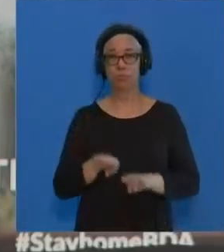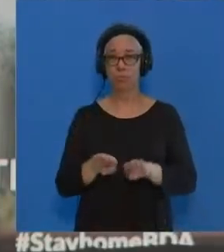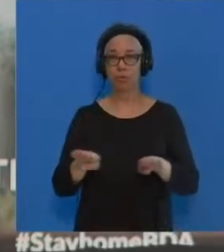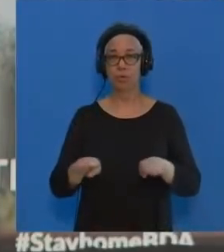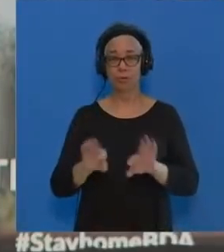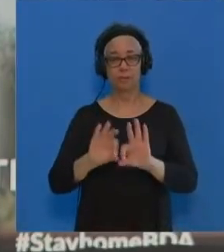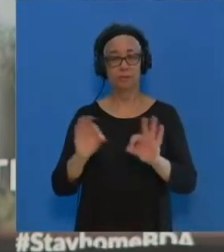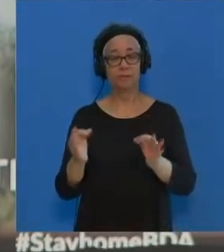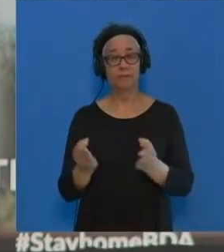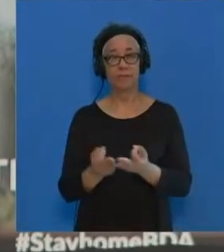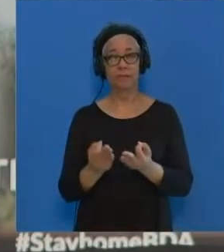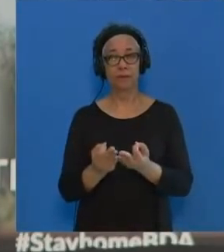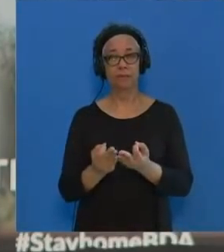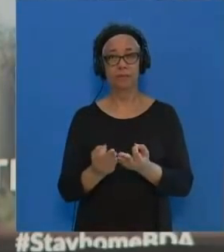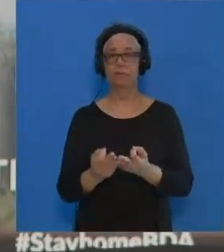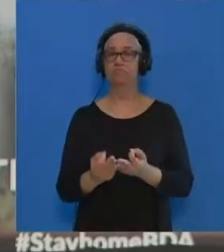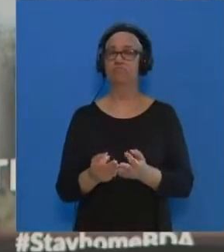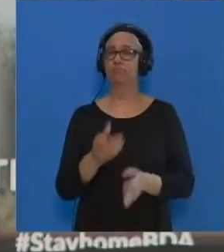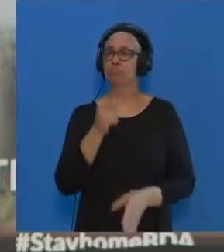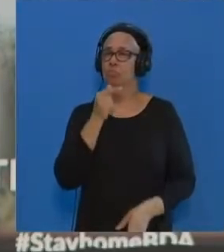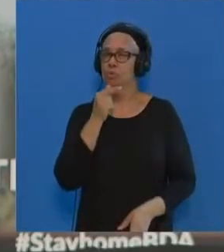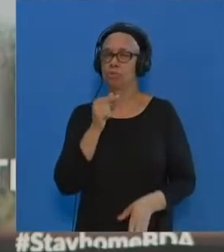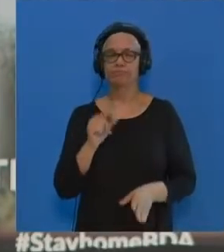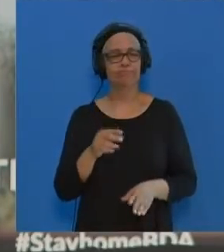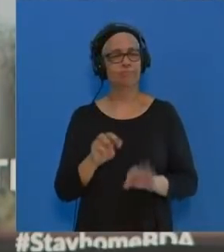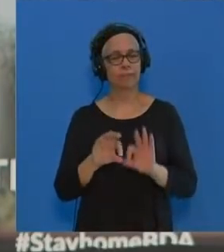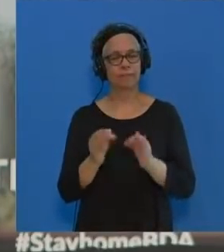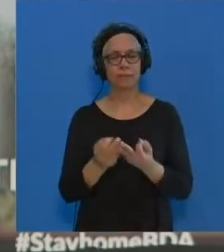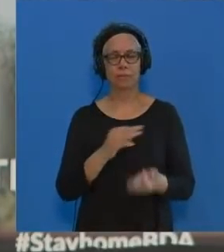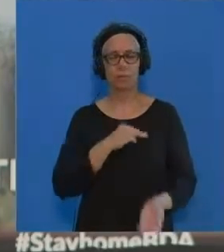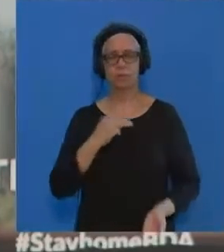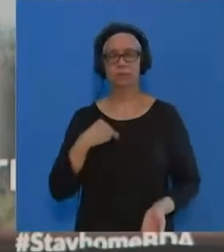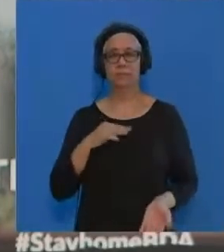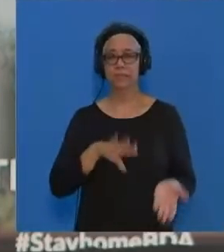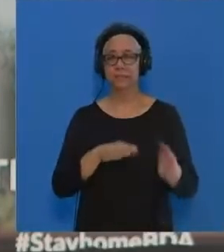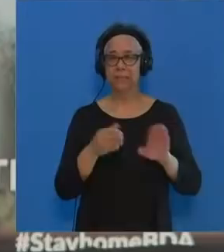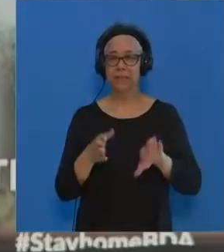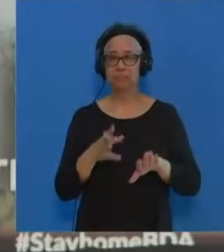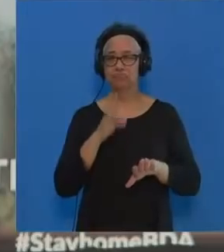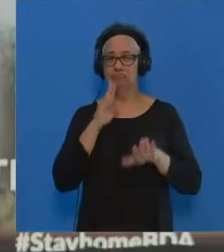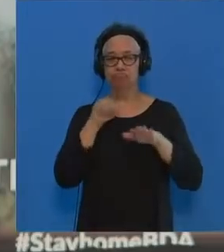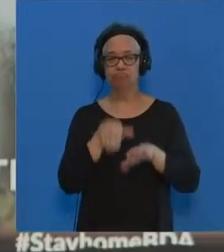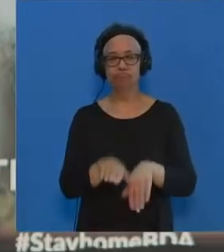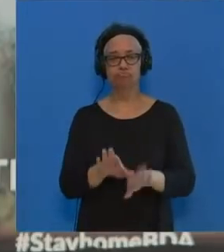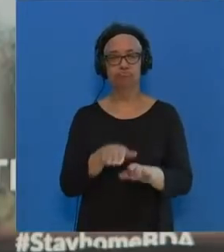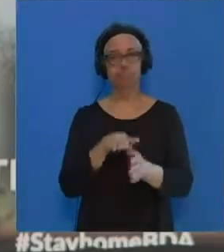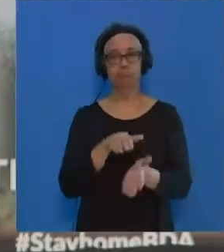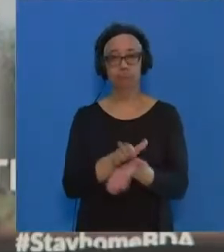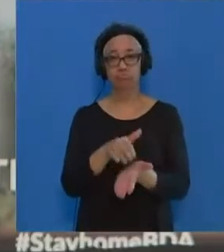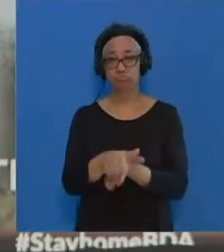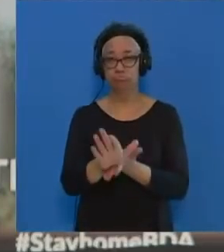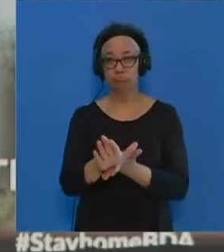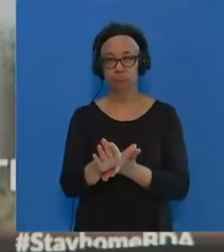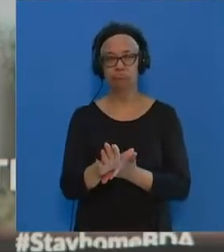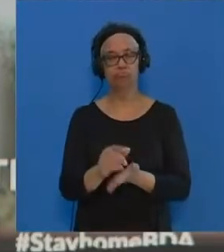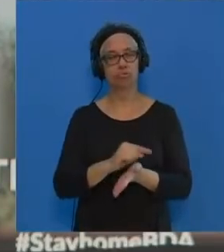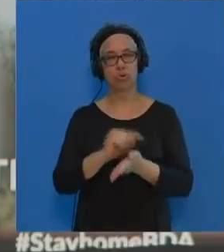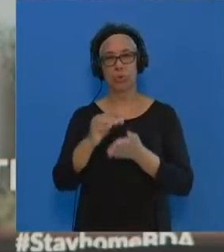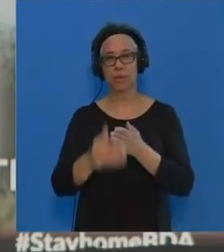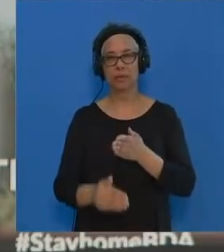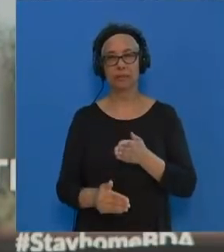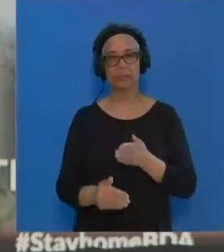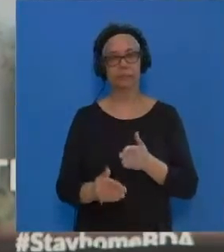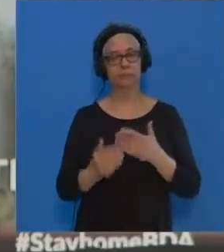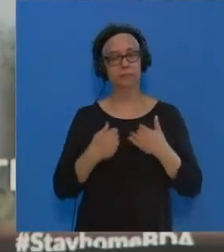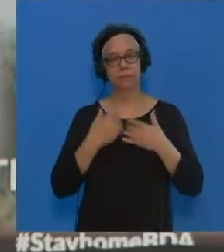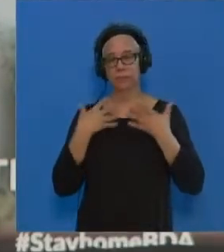who lost their loved one on the water this weekend. It's certainly tragic to lose a life so young, but it's a reminder